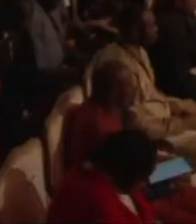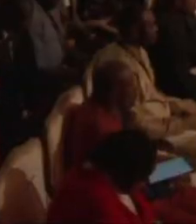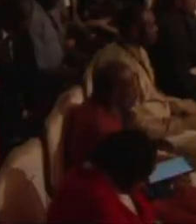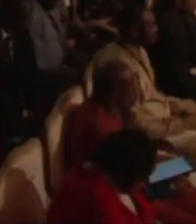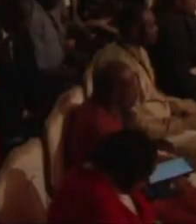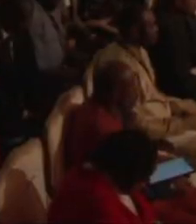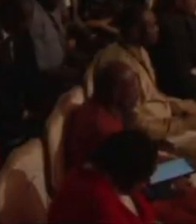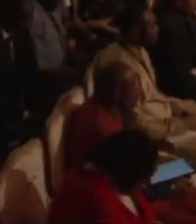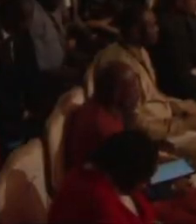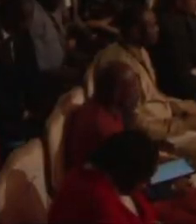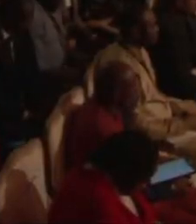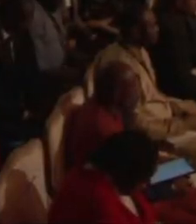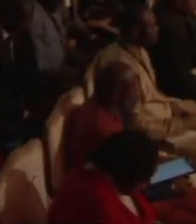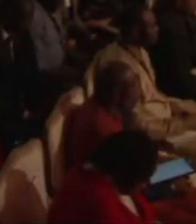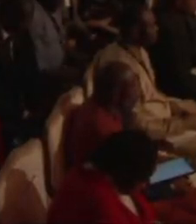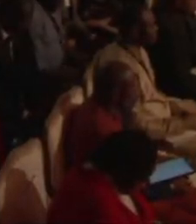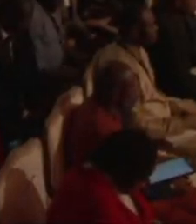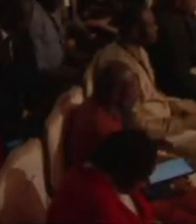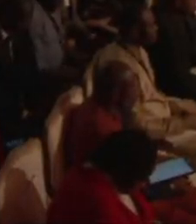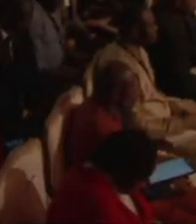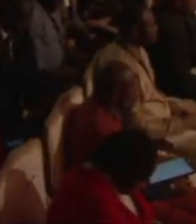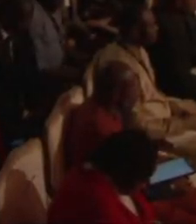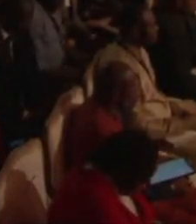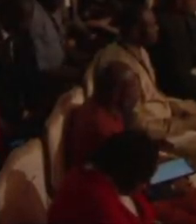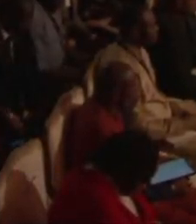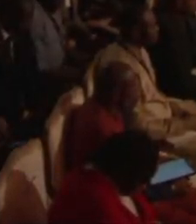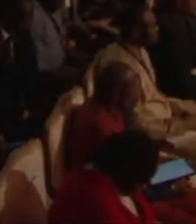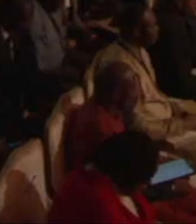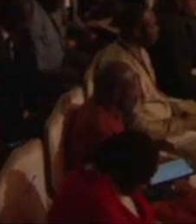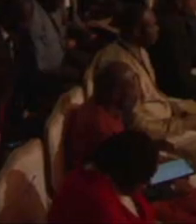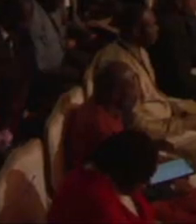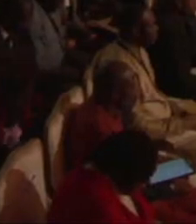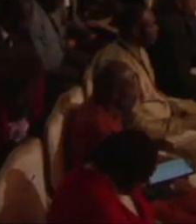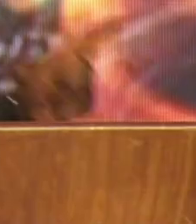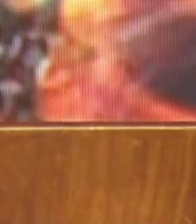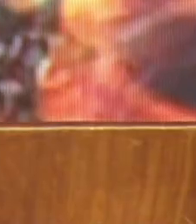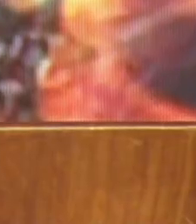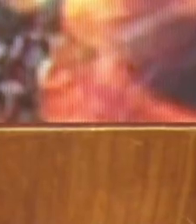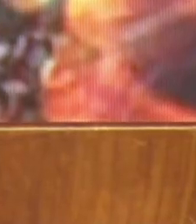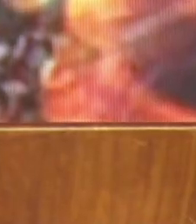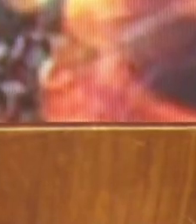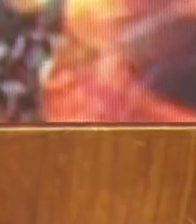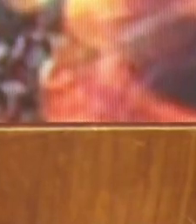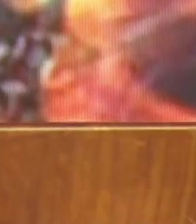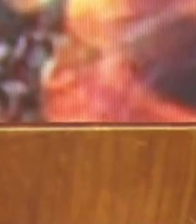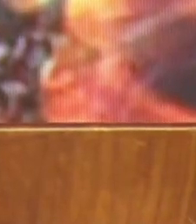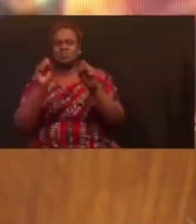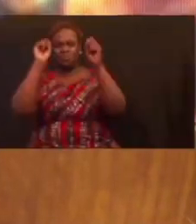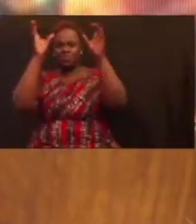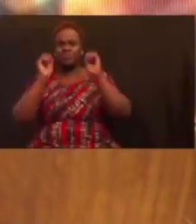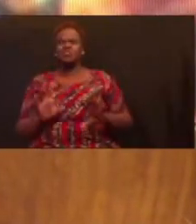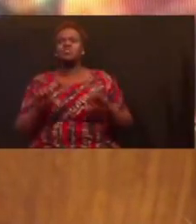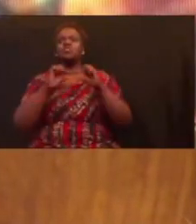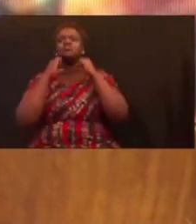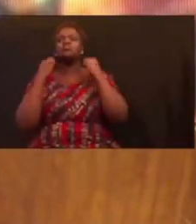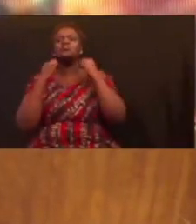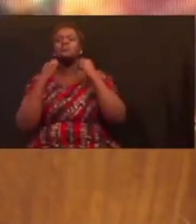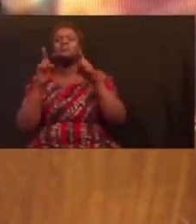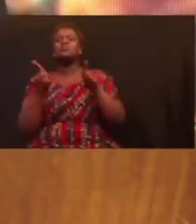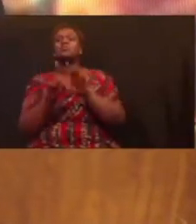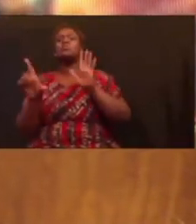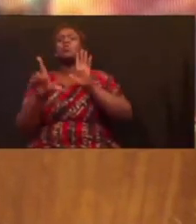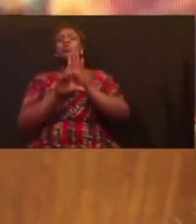long time, Israel had no true God, no teaching priest, and no